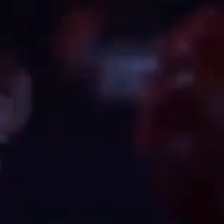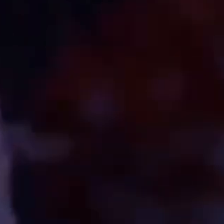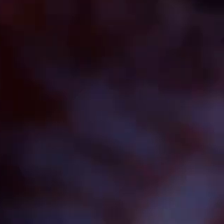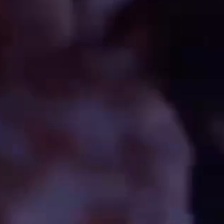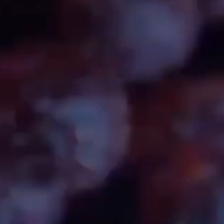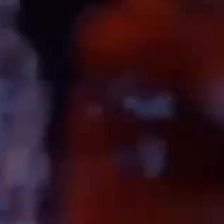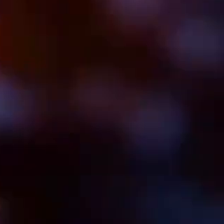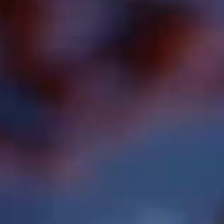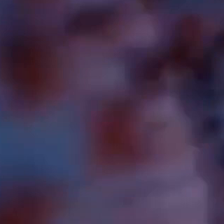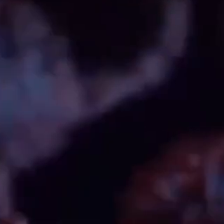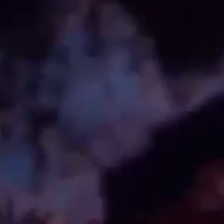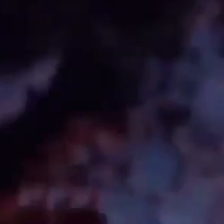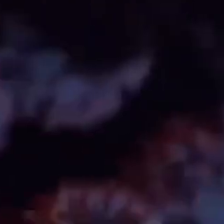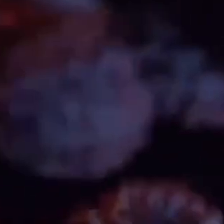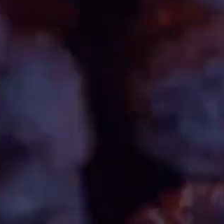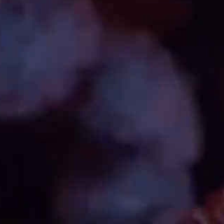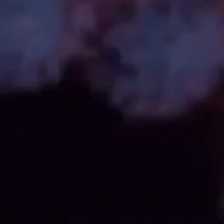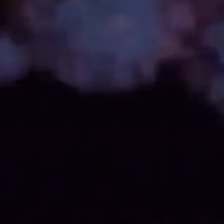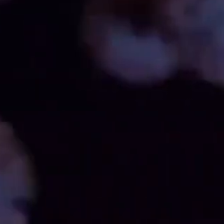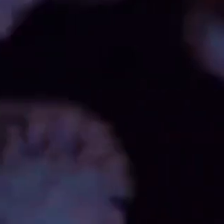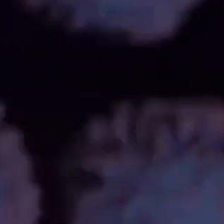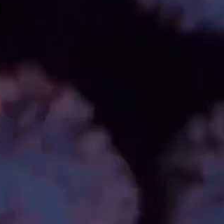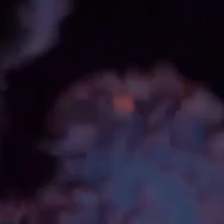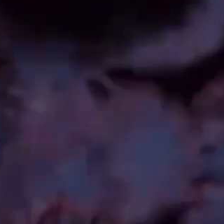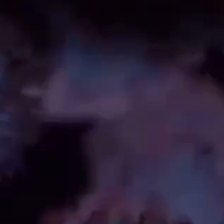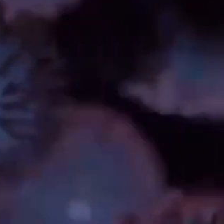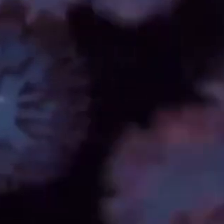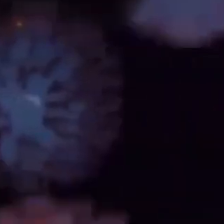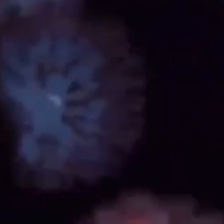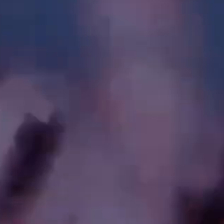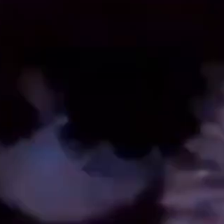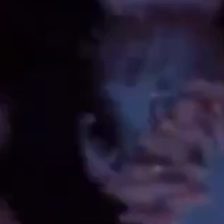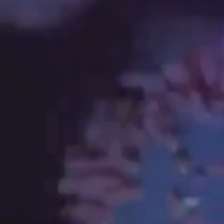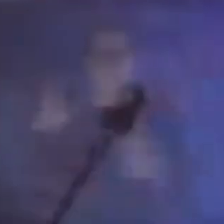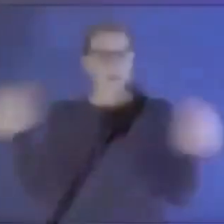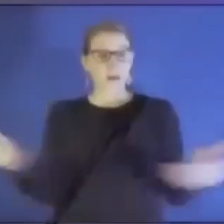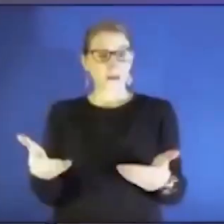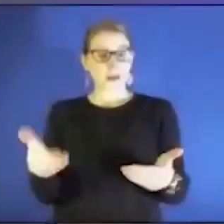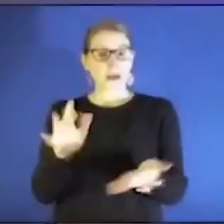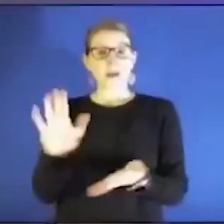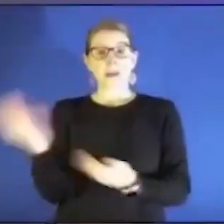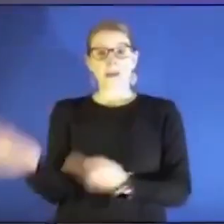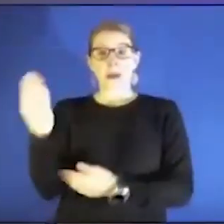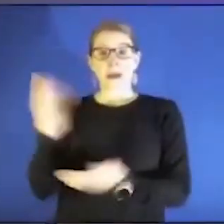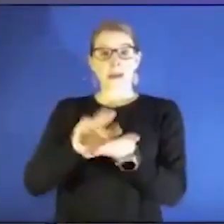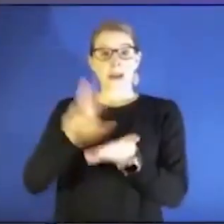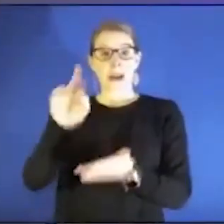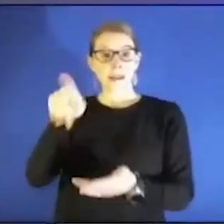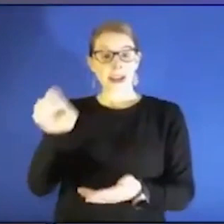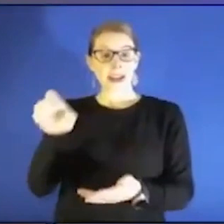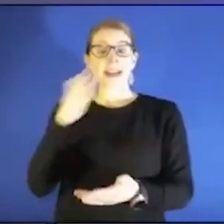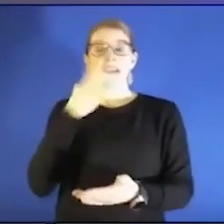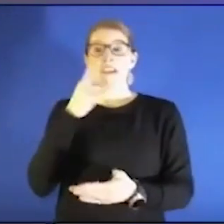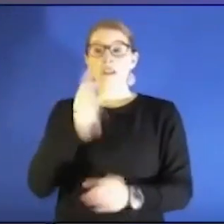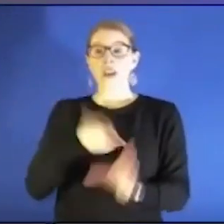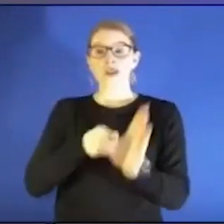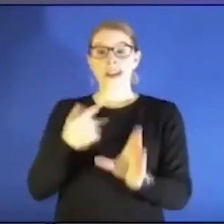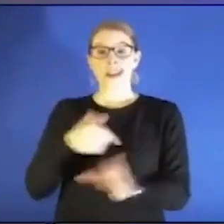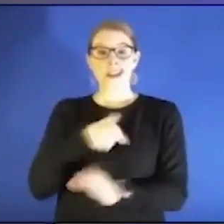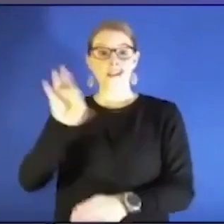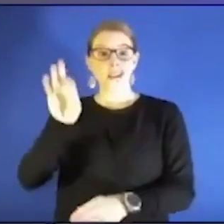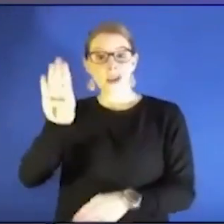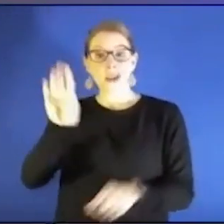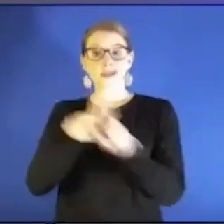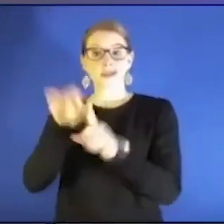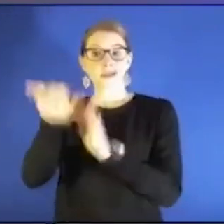Good Friday morning, everyone. It is January 14th. Welcome to the Morning Medical Update. Thank you so much for joining us here on Facebook and on YouTube. A busy weekend